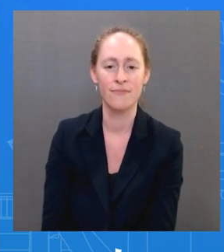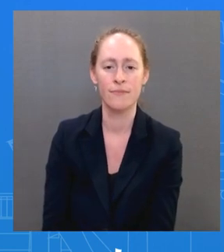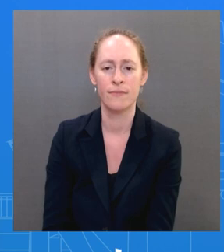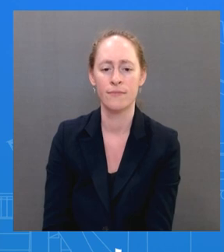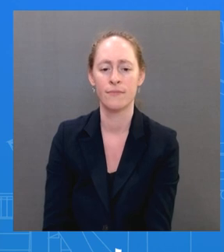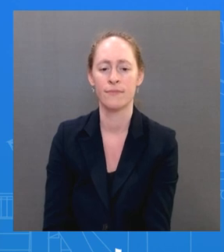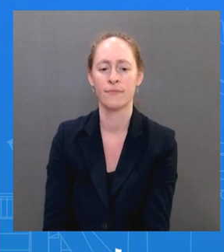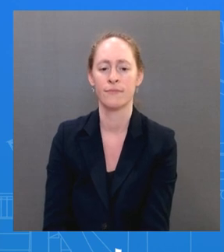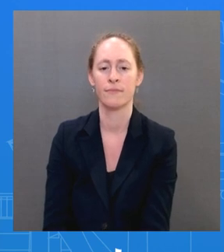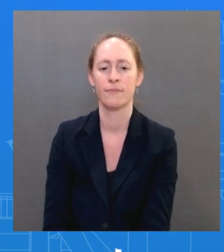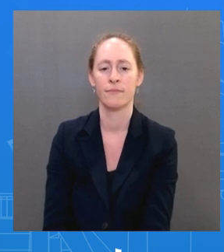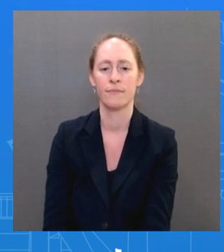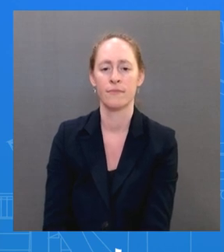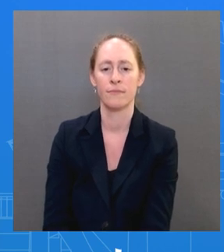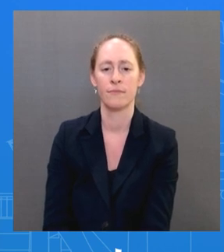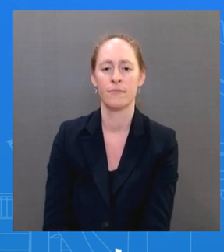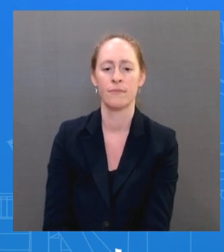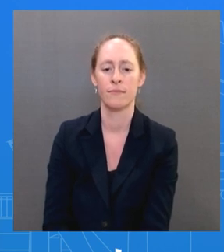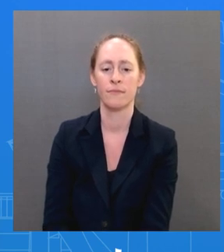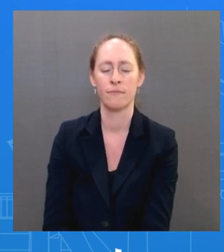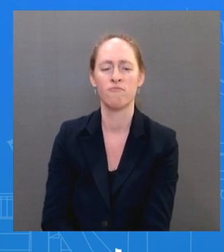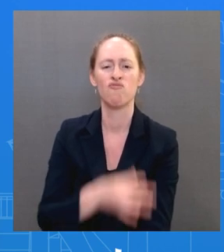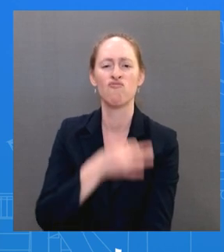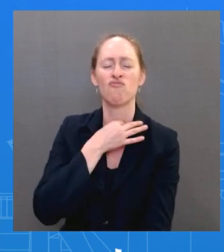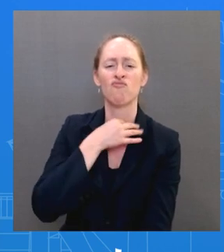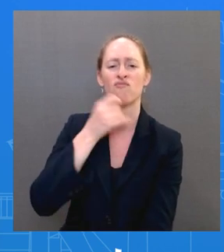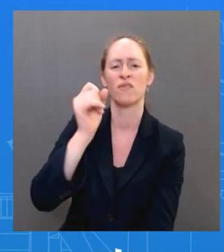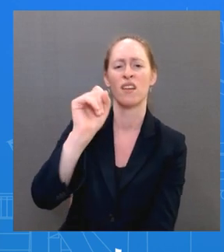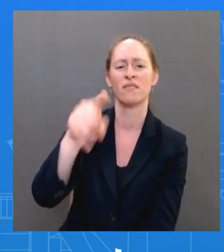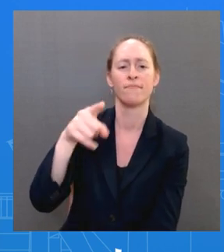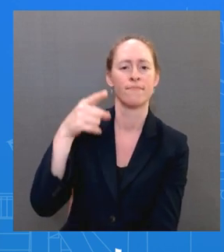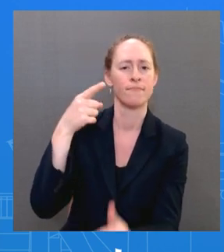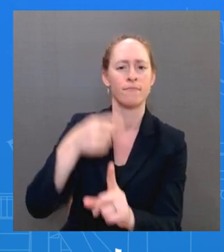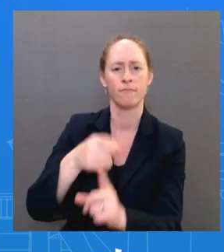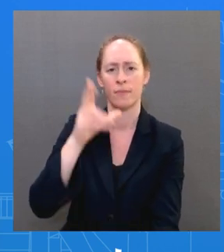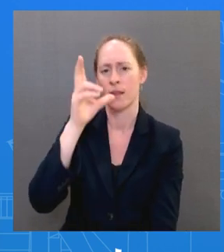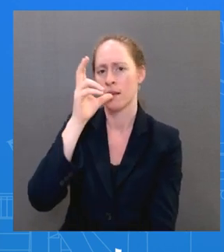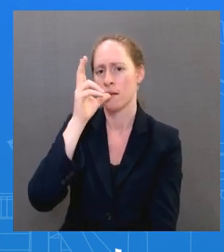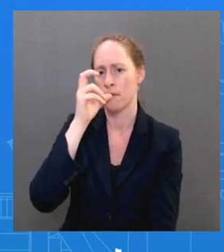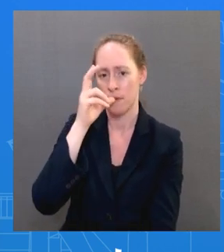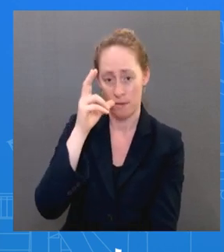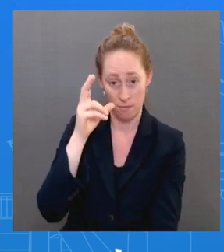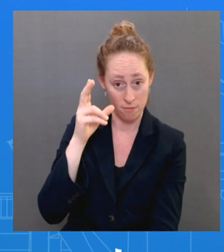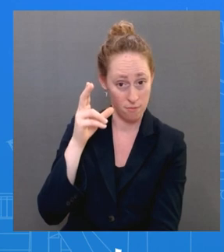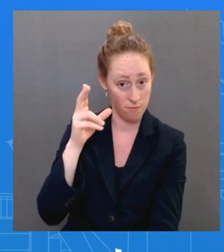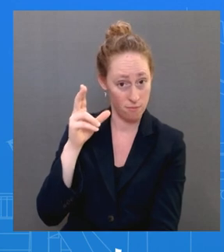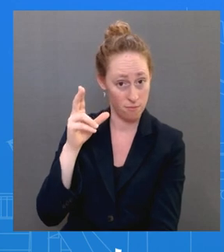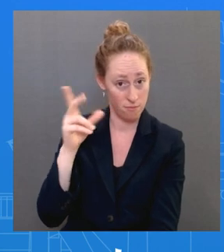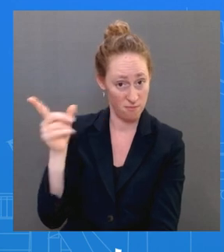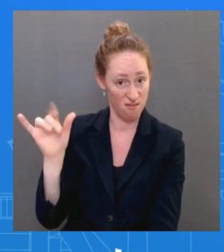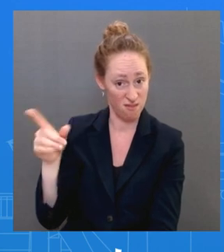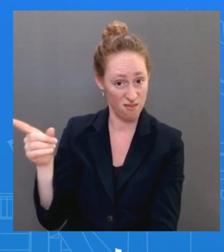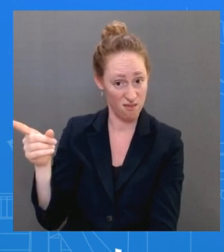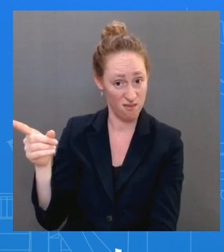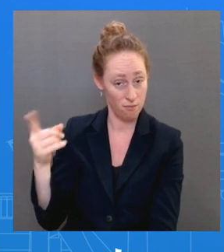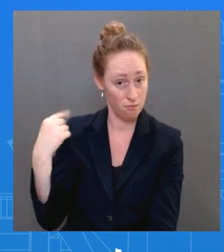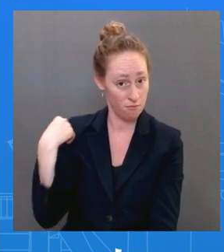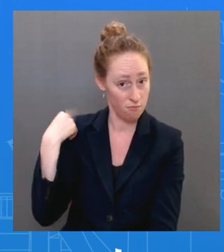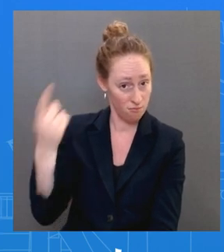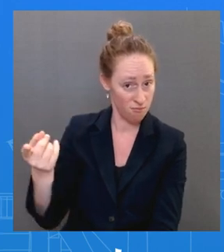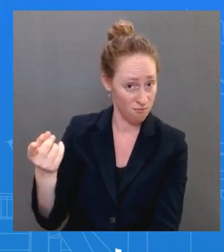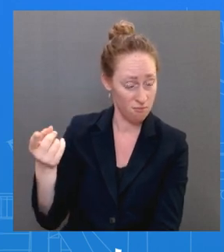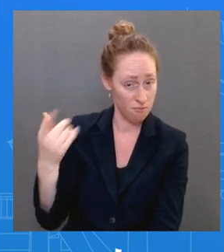an inhaler since testing positive for COVID, or was Dr. O'Connor just saying if he needs it, he will use it going forward?